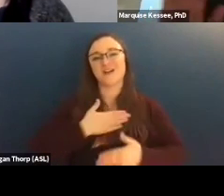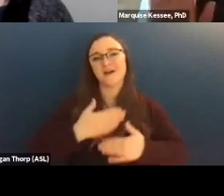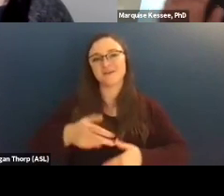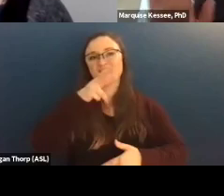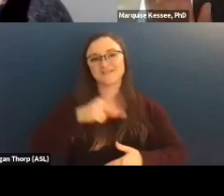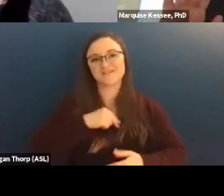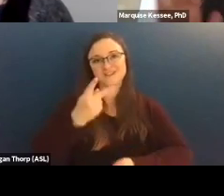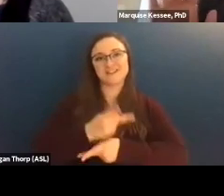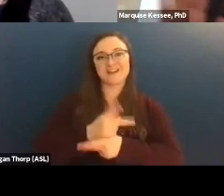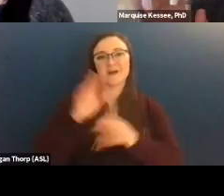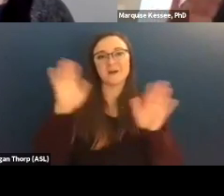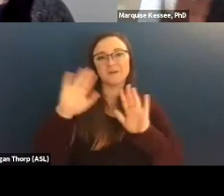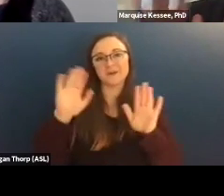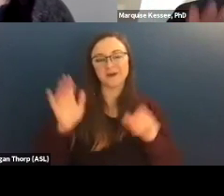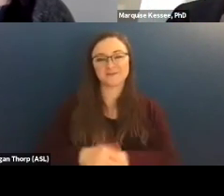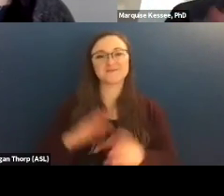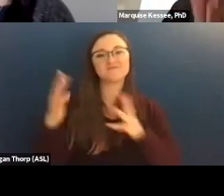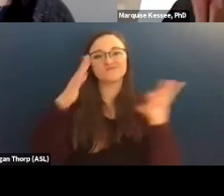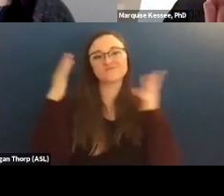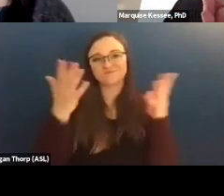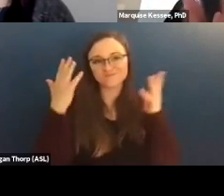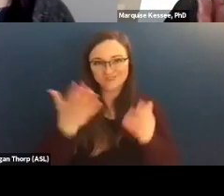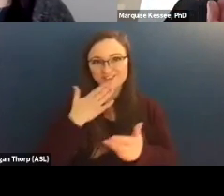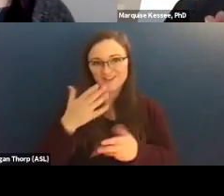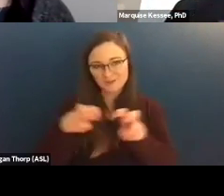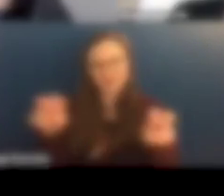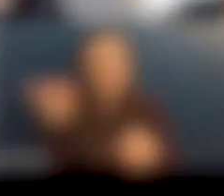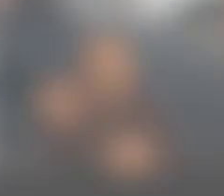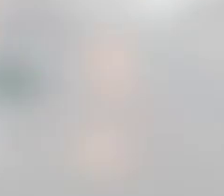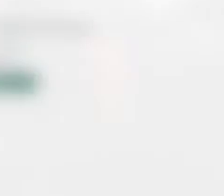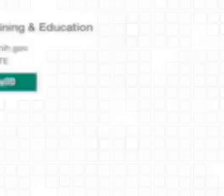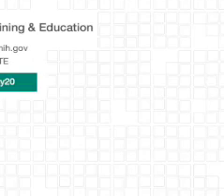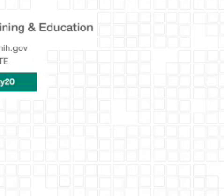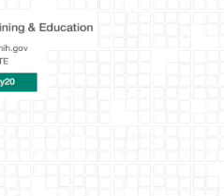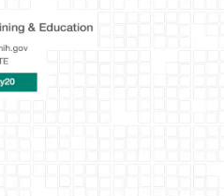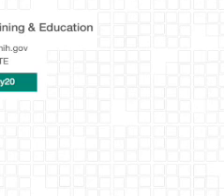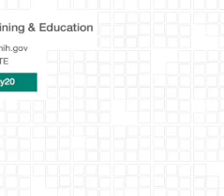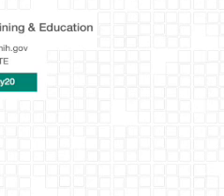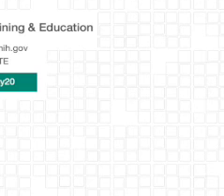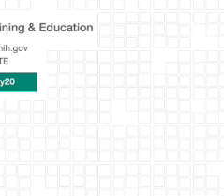Goodbye, and kudos to our panelists. Goodbye.